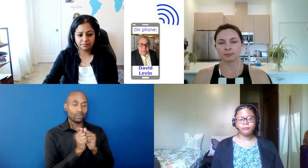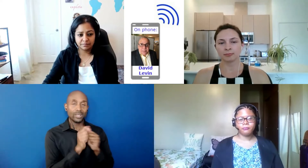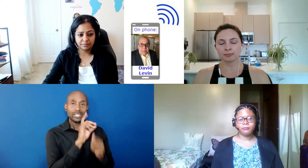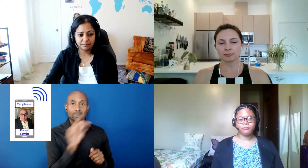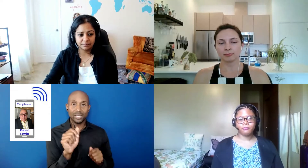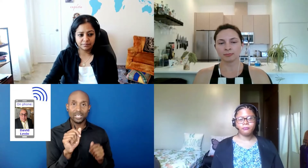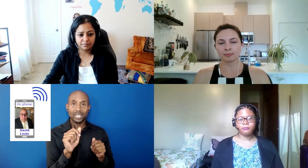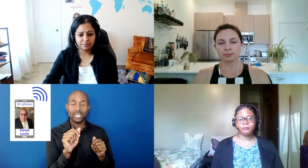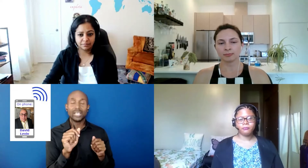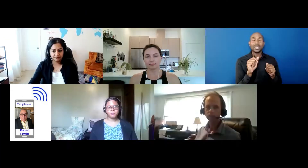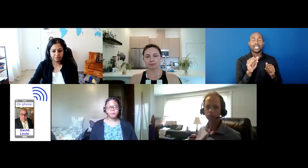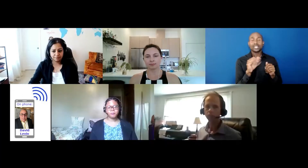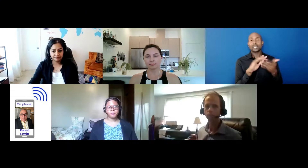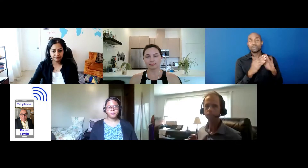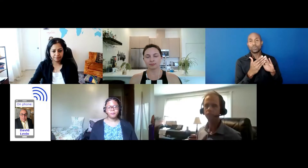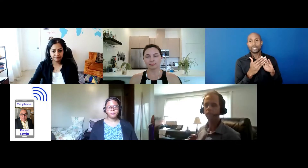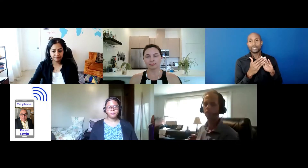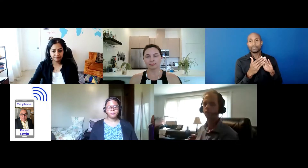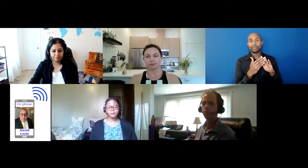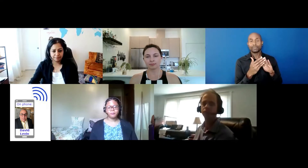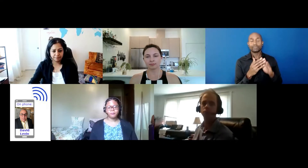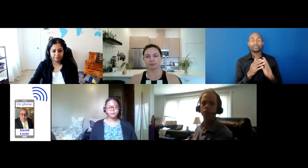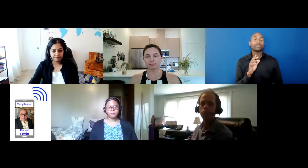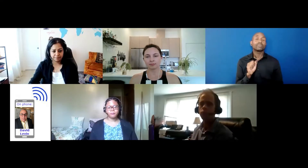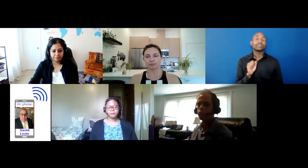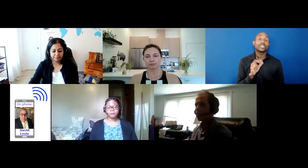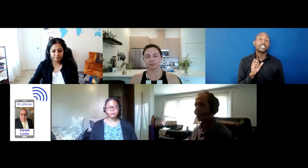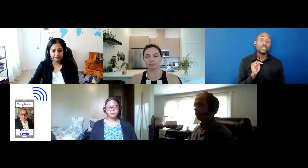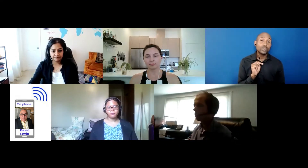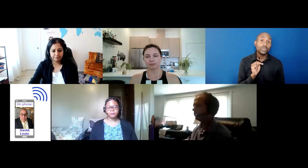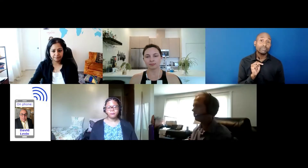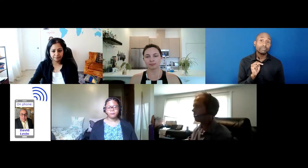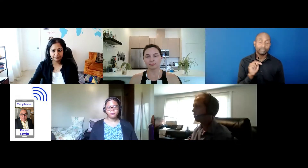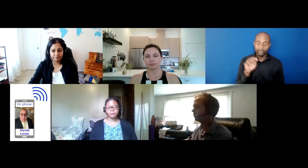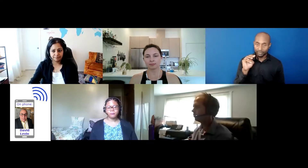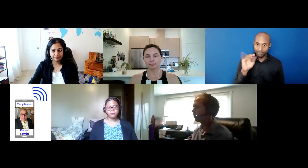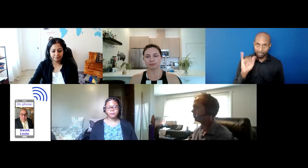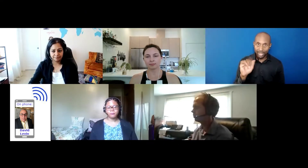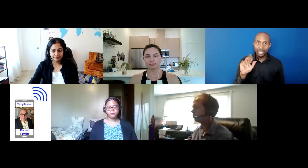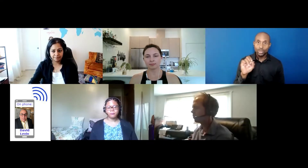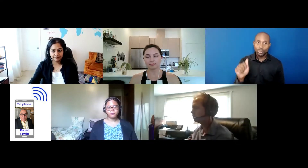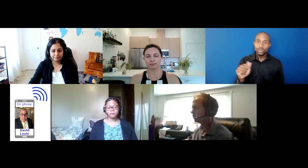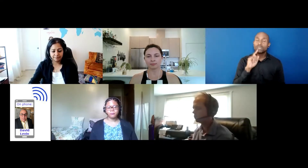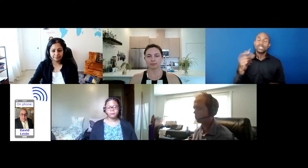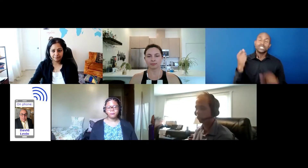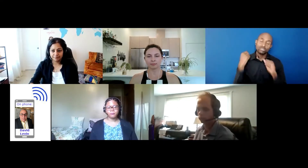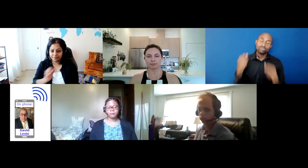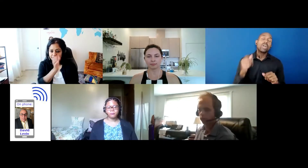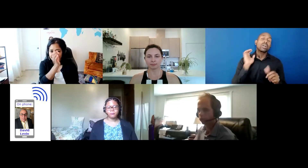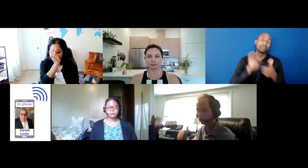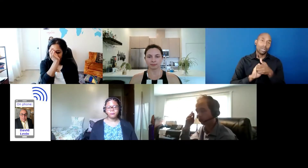And I think Susan and MIUSA have really been a great partner with us, a strategic partner.